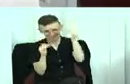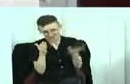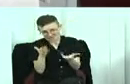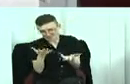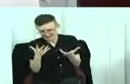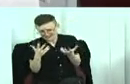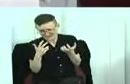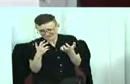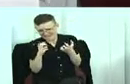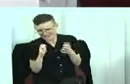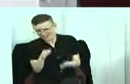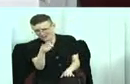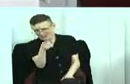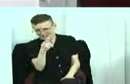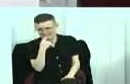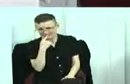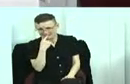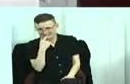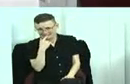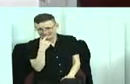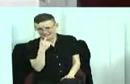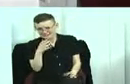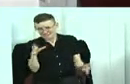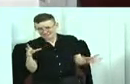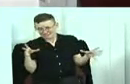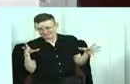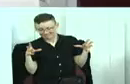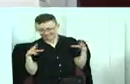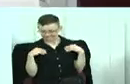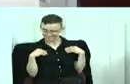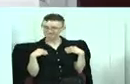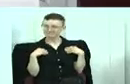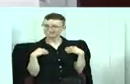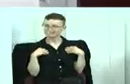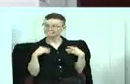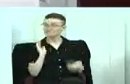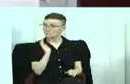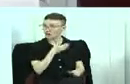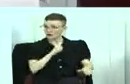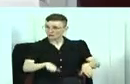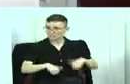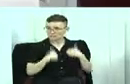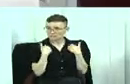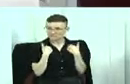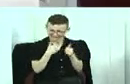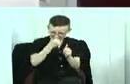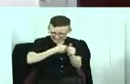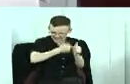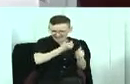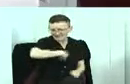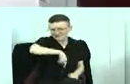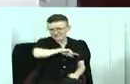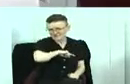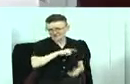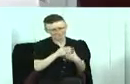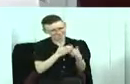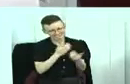want. And finally, God, with our own lives, each of us here, no matter how well off or how